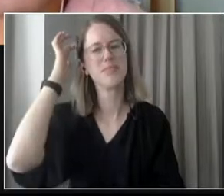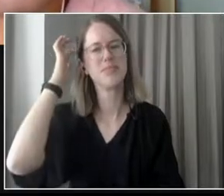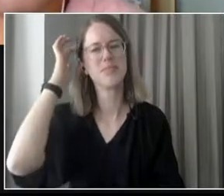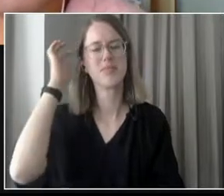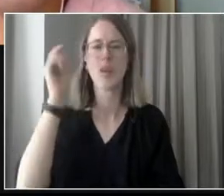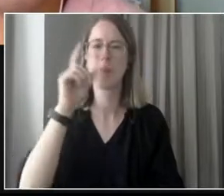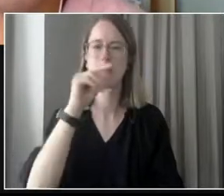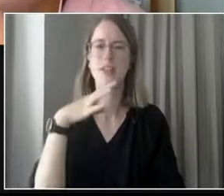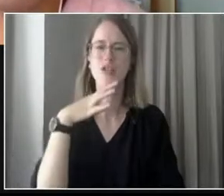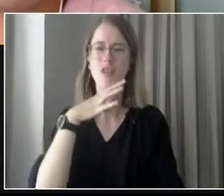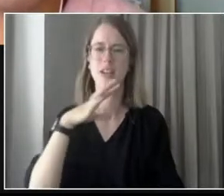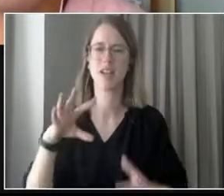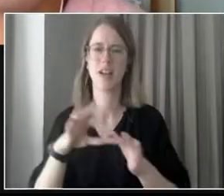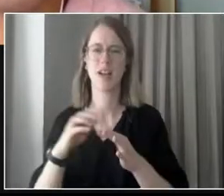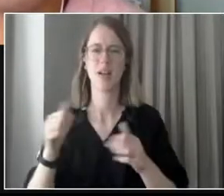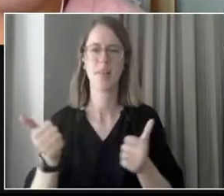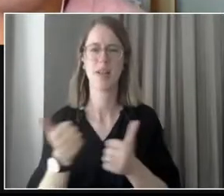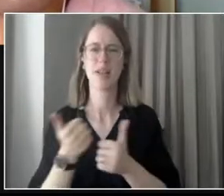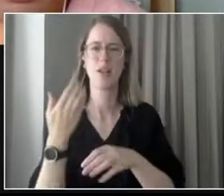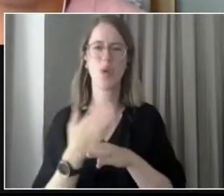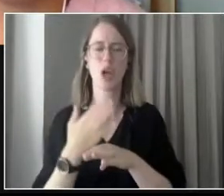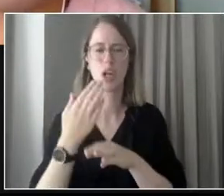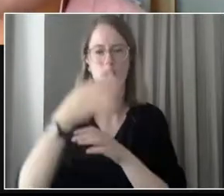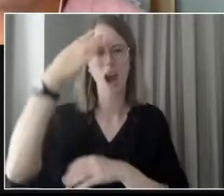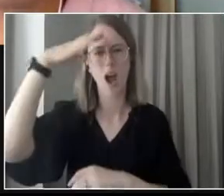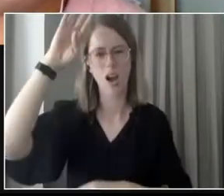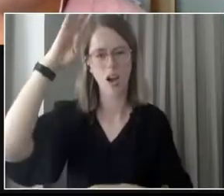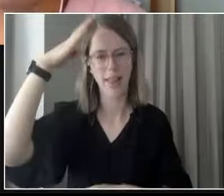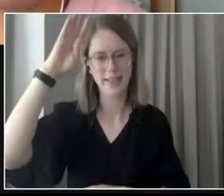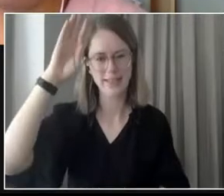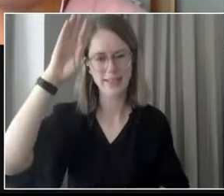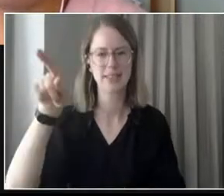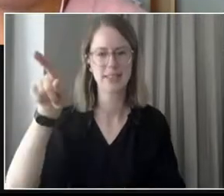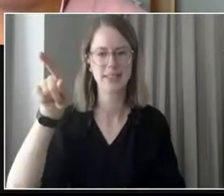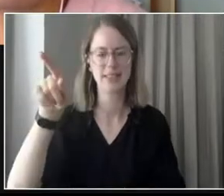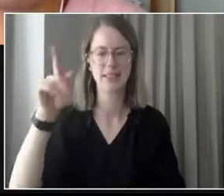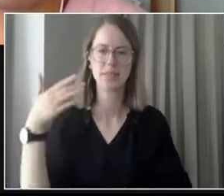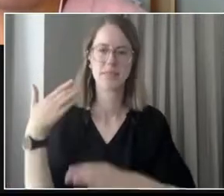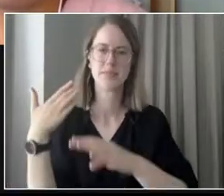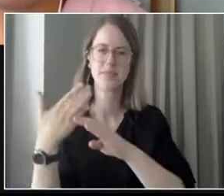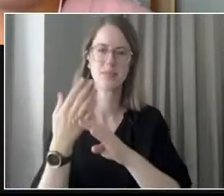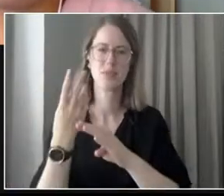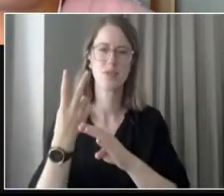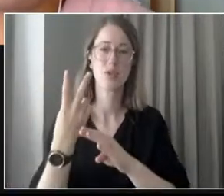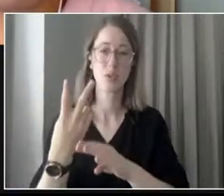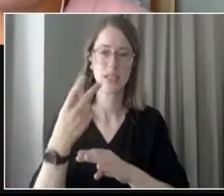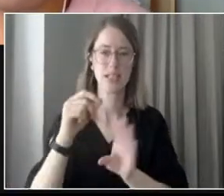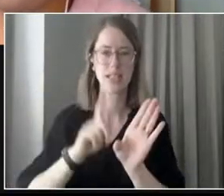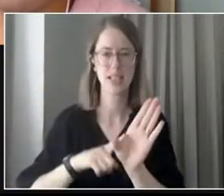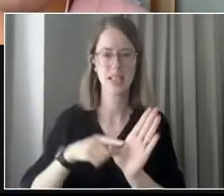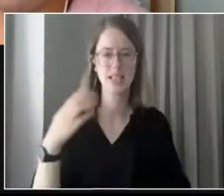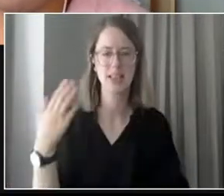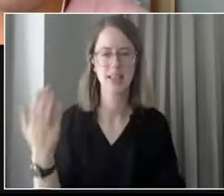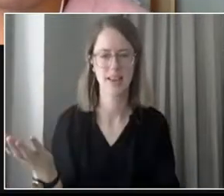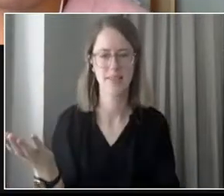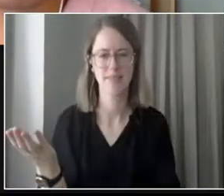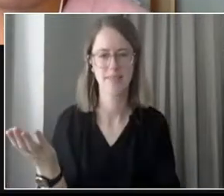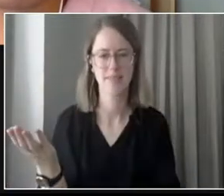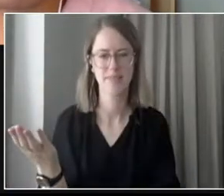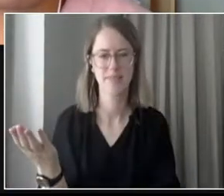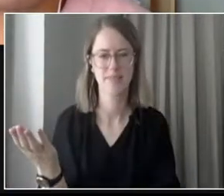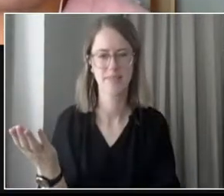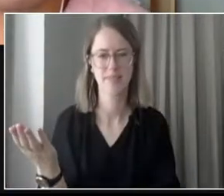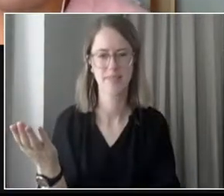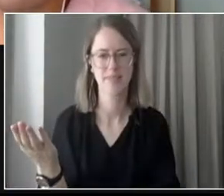quite a lot of work in Ireland. And over the last 20 years in Ireland, there has